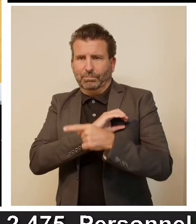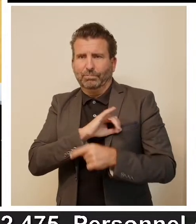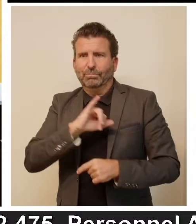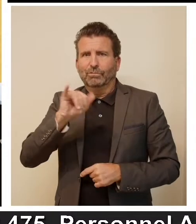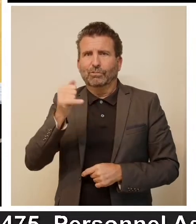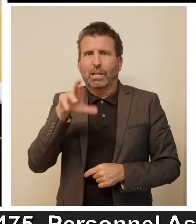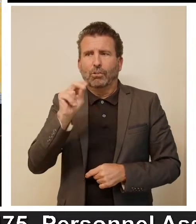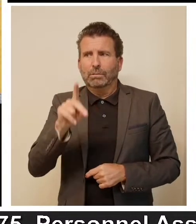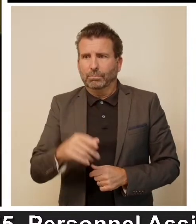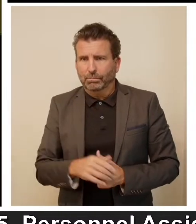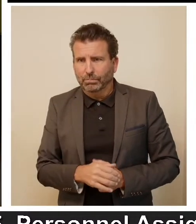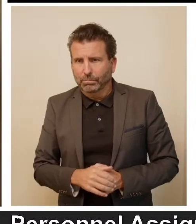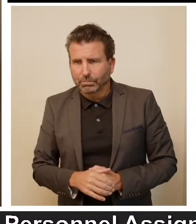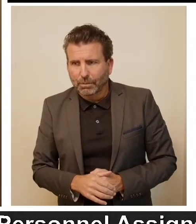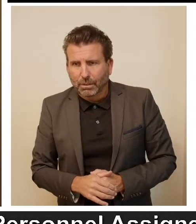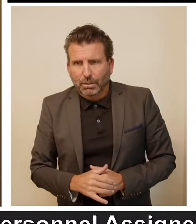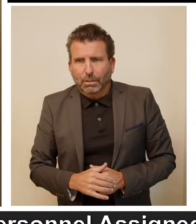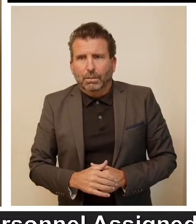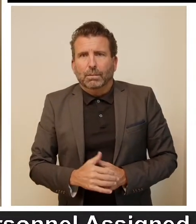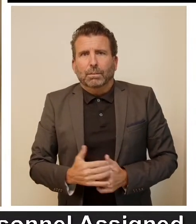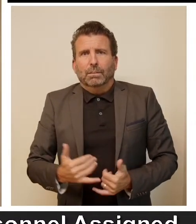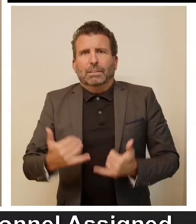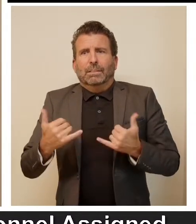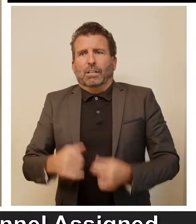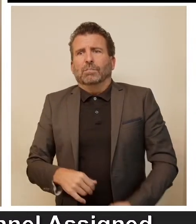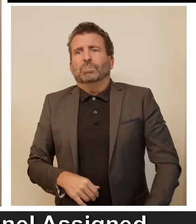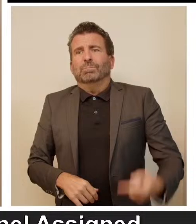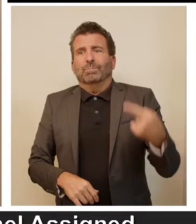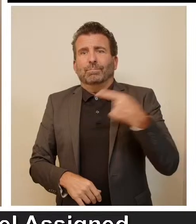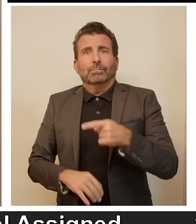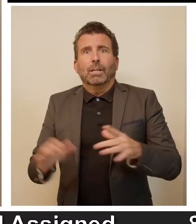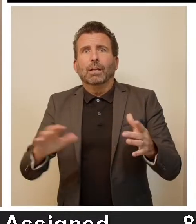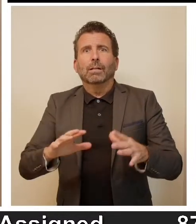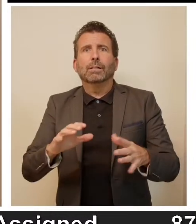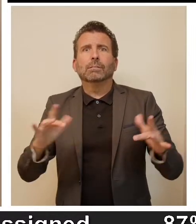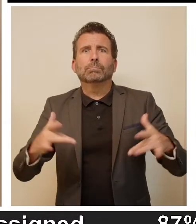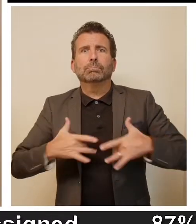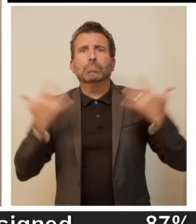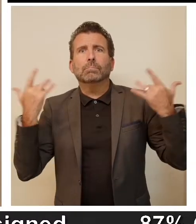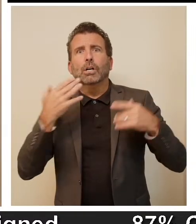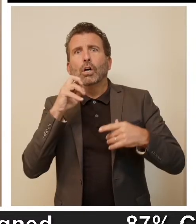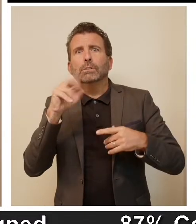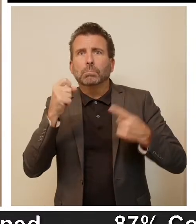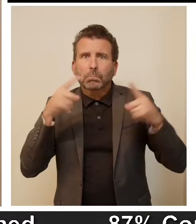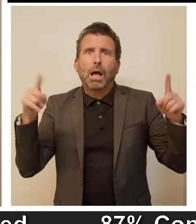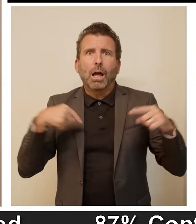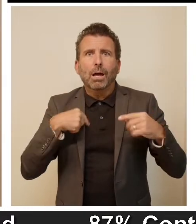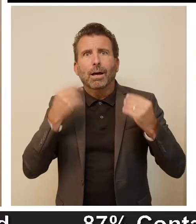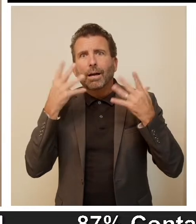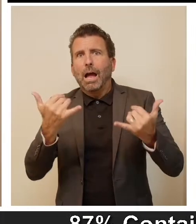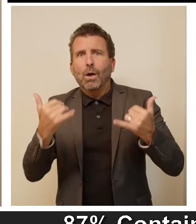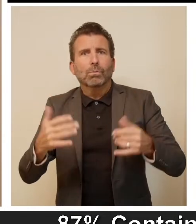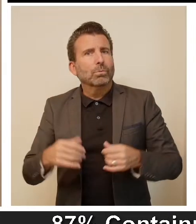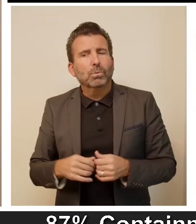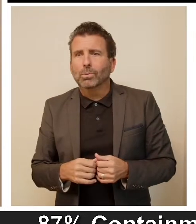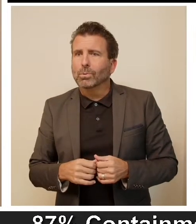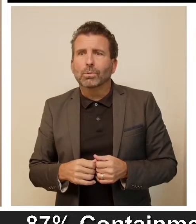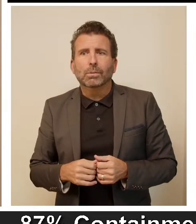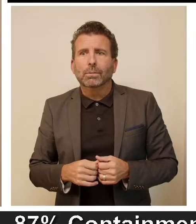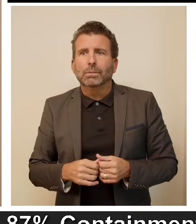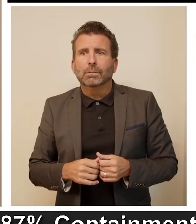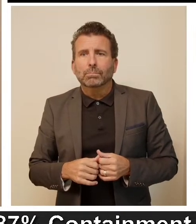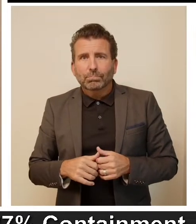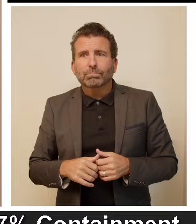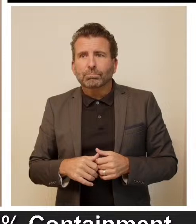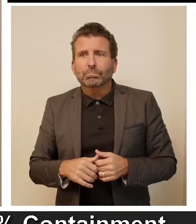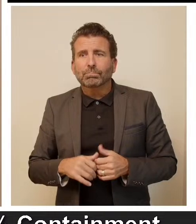Good afternoon, everybody. I am here to report probably our best news of this entire incident. Basically, what we have now is we turned all of